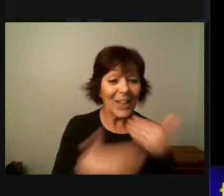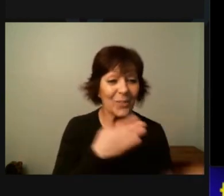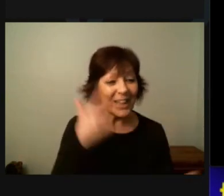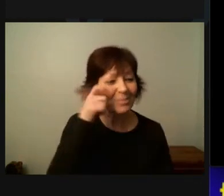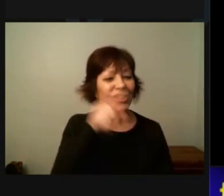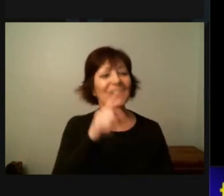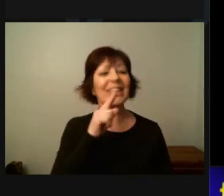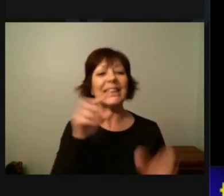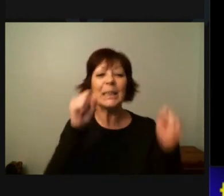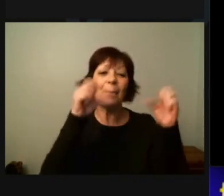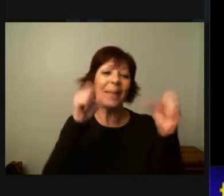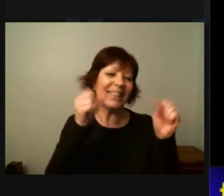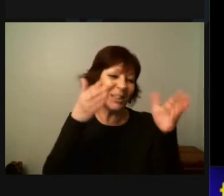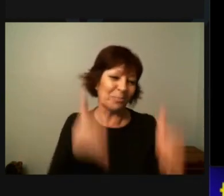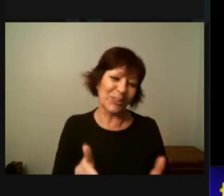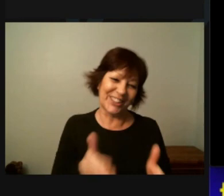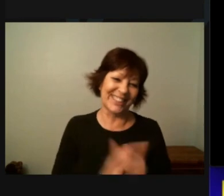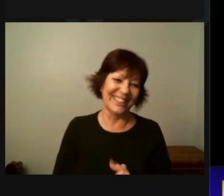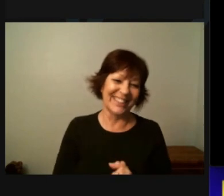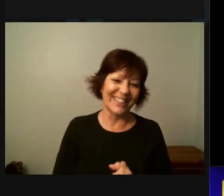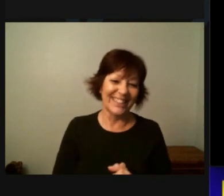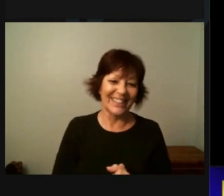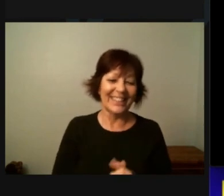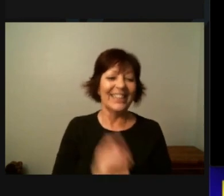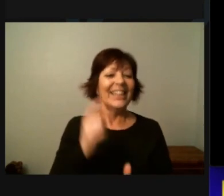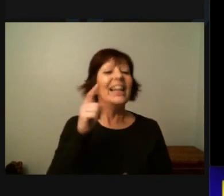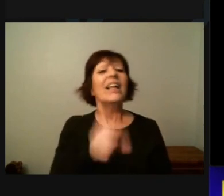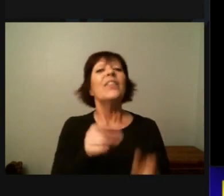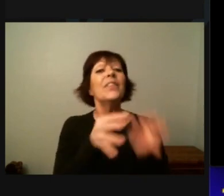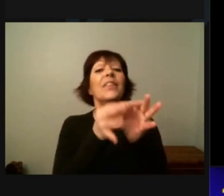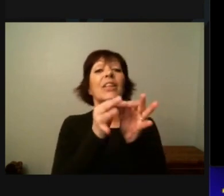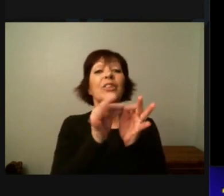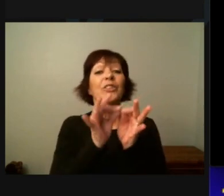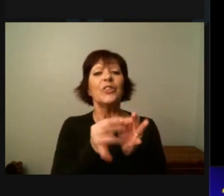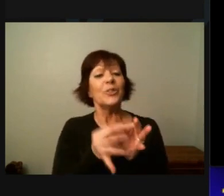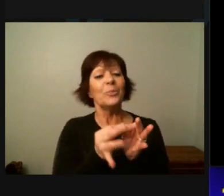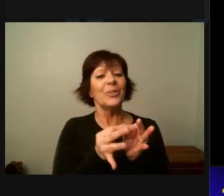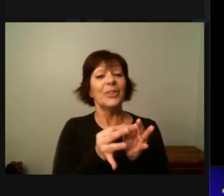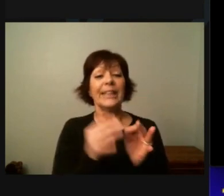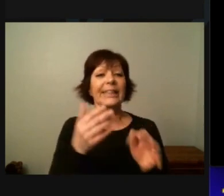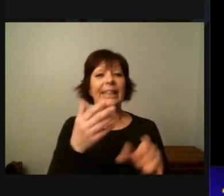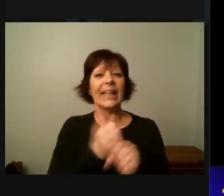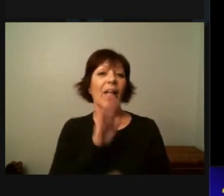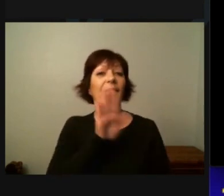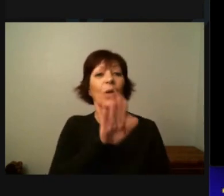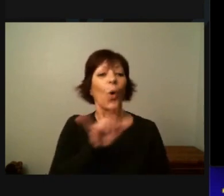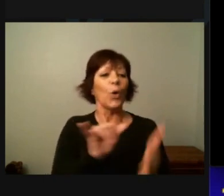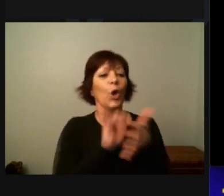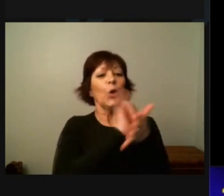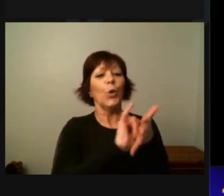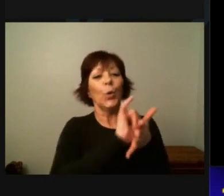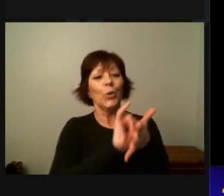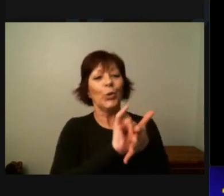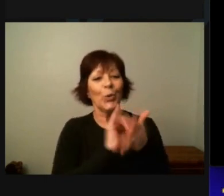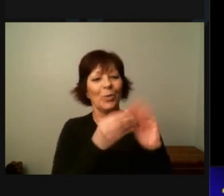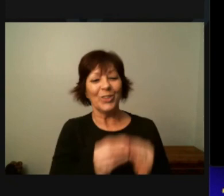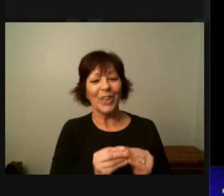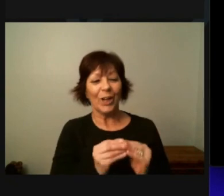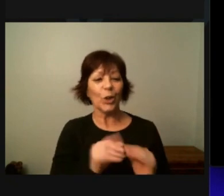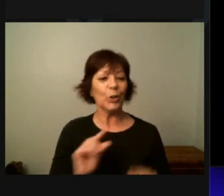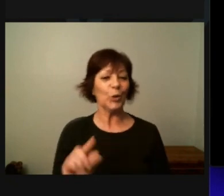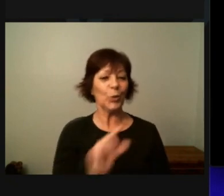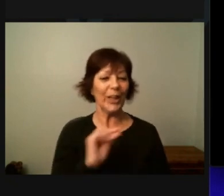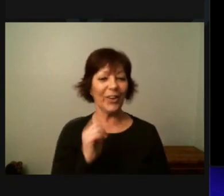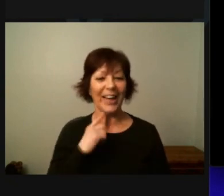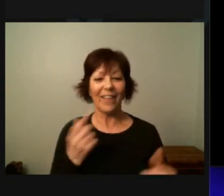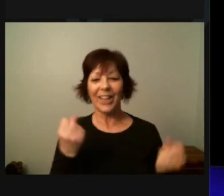an amazing person. I'll bet that the interpreters could get their own like YouTube channels or their own Twitter accounts and have all